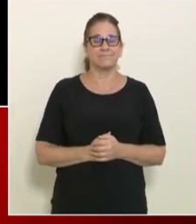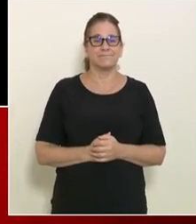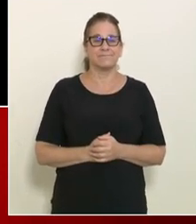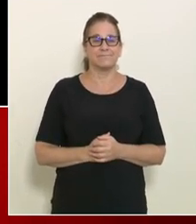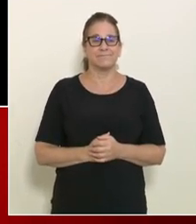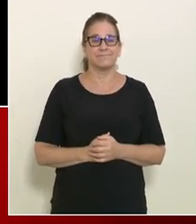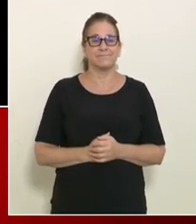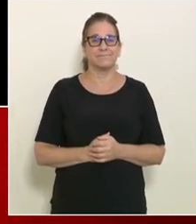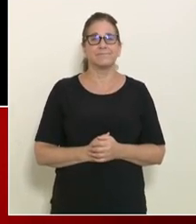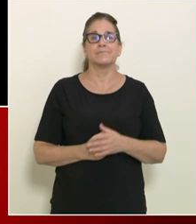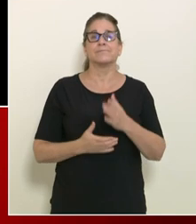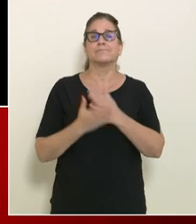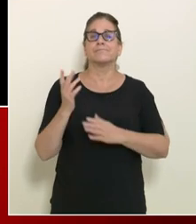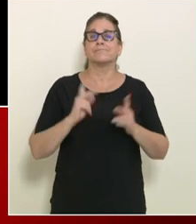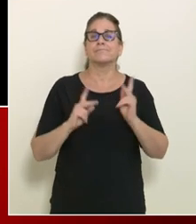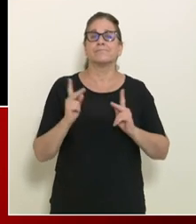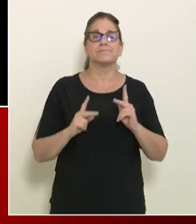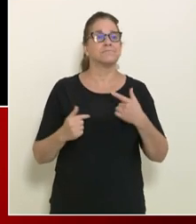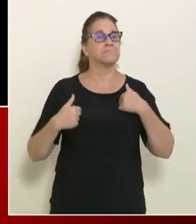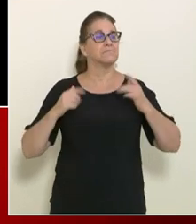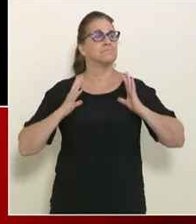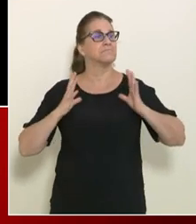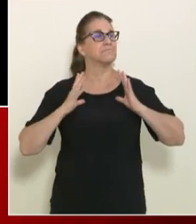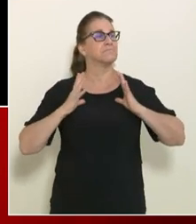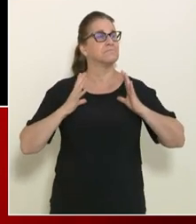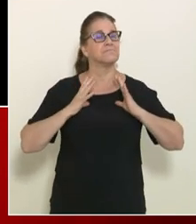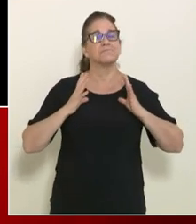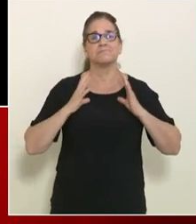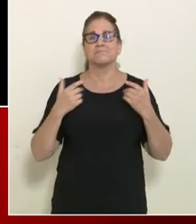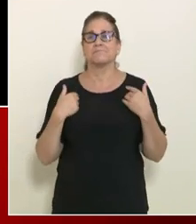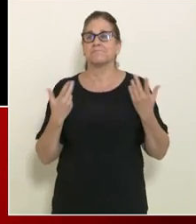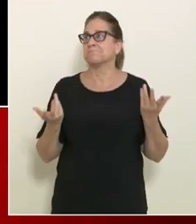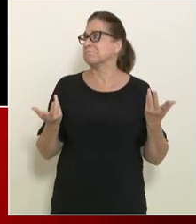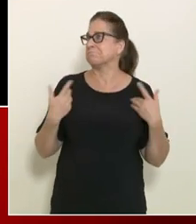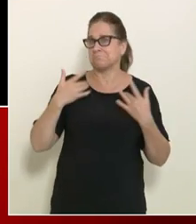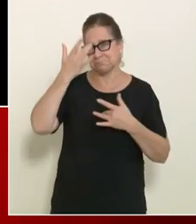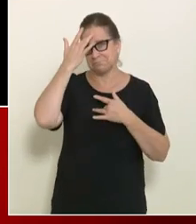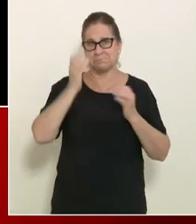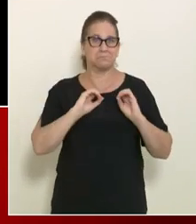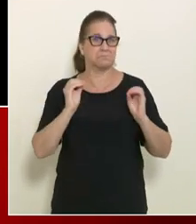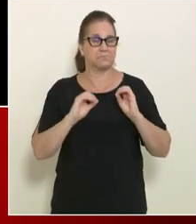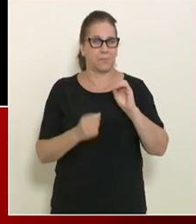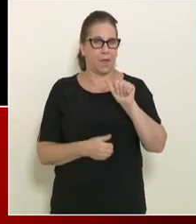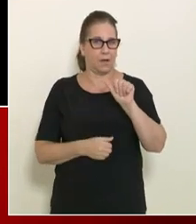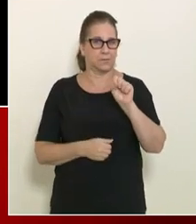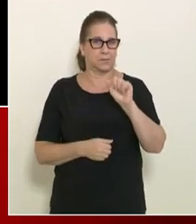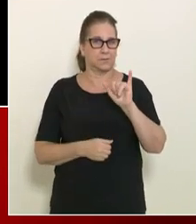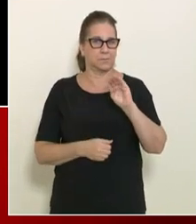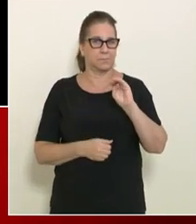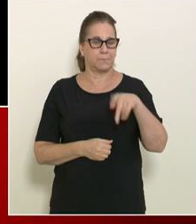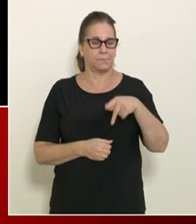high-risk settings are at a high risk for complications from COVID and have been recently